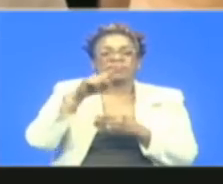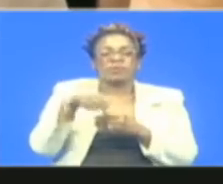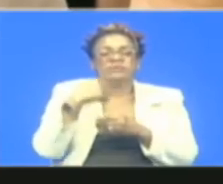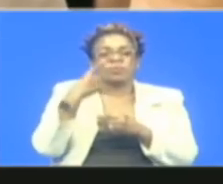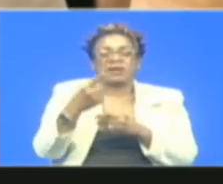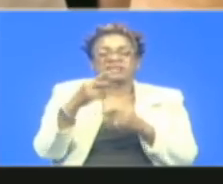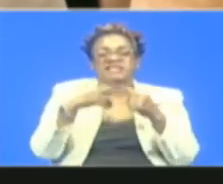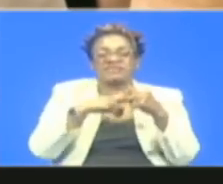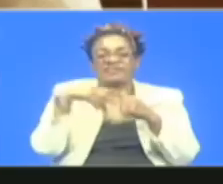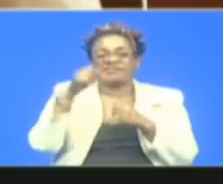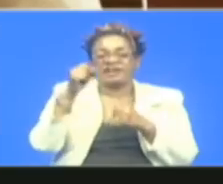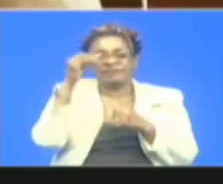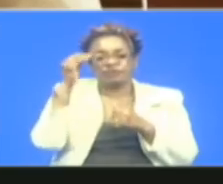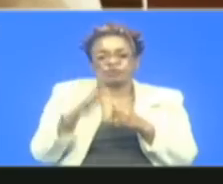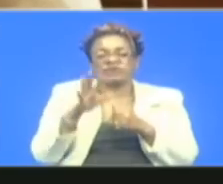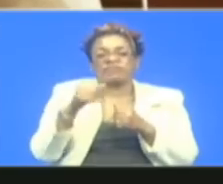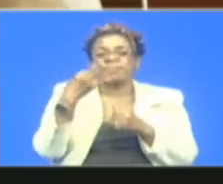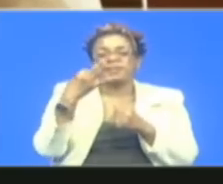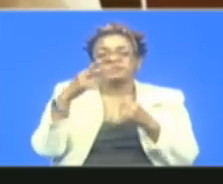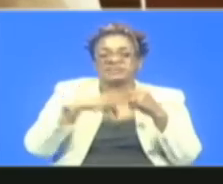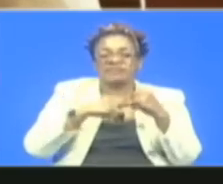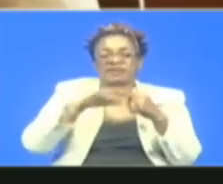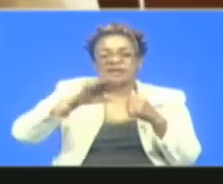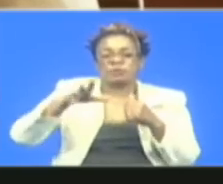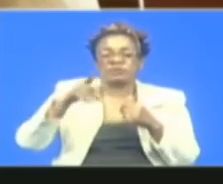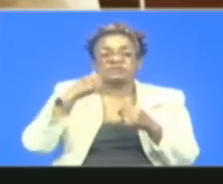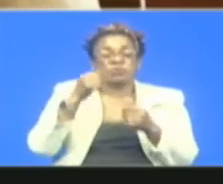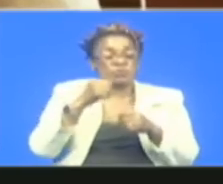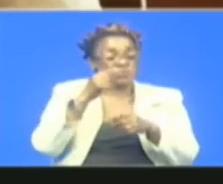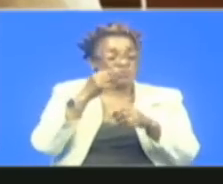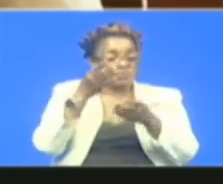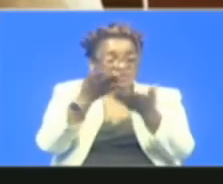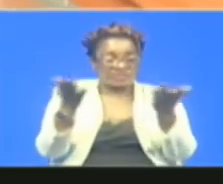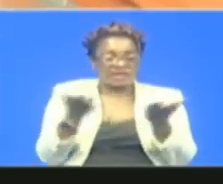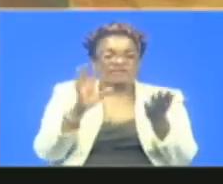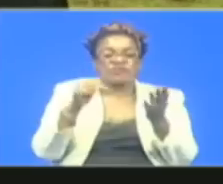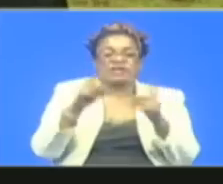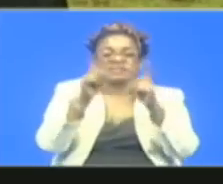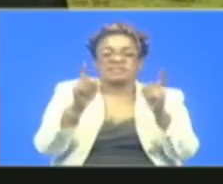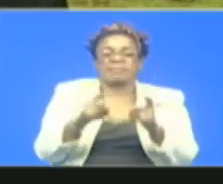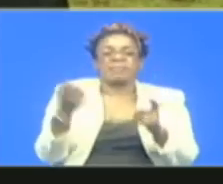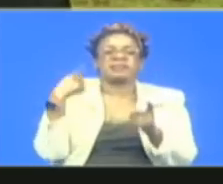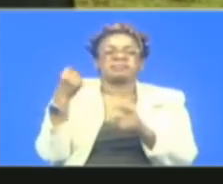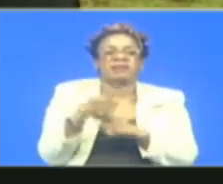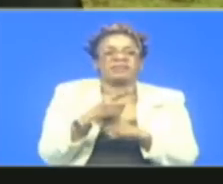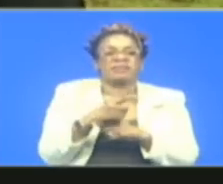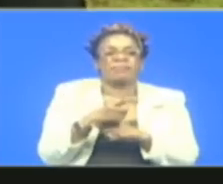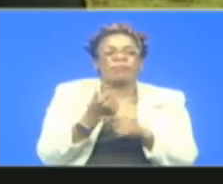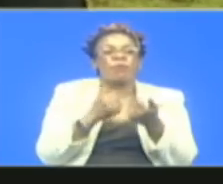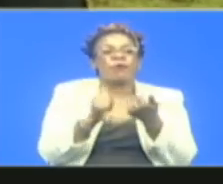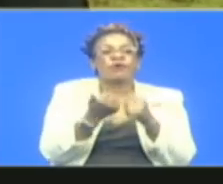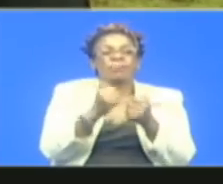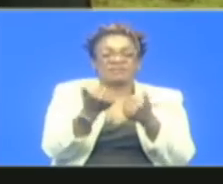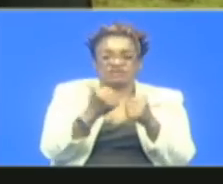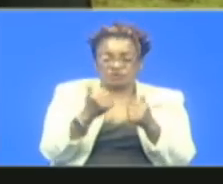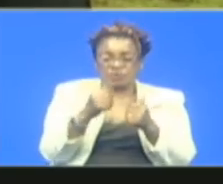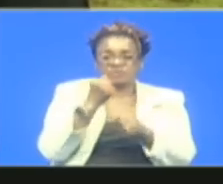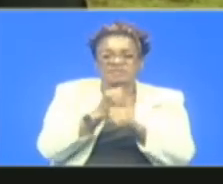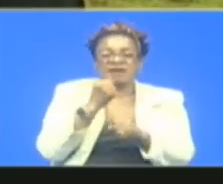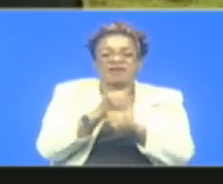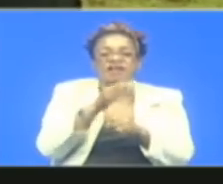1,175 students from 37 counties who sat for the exam last month. This competition was first held in